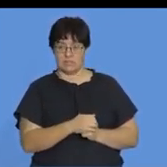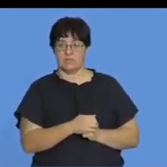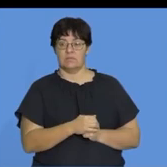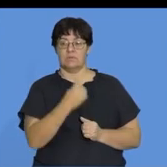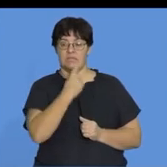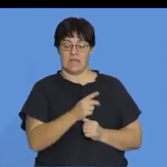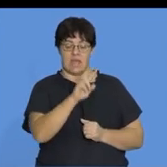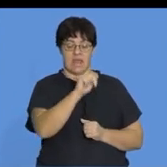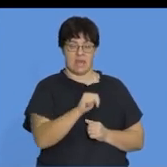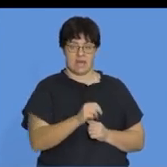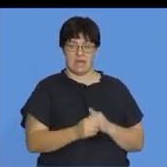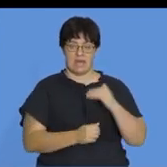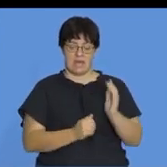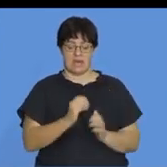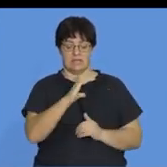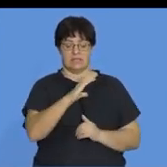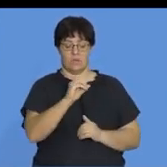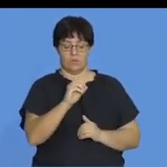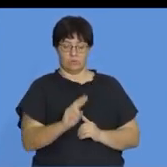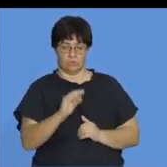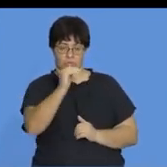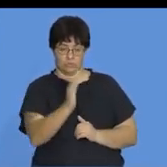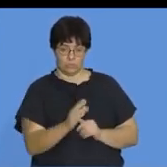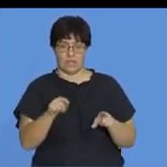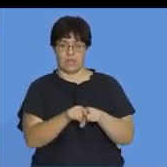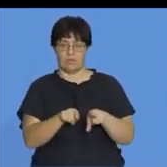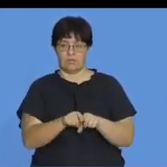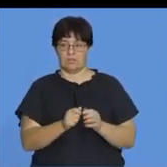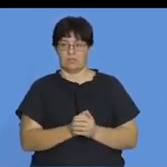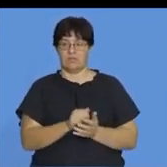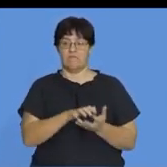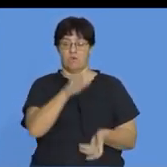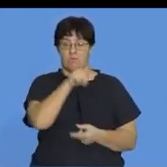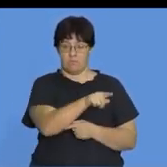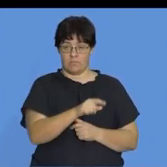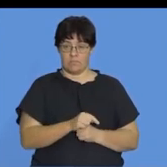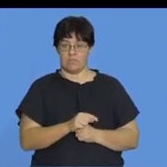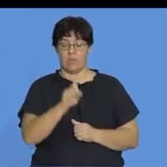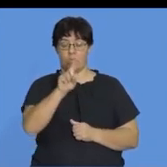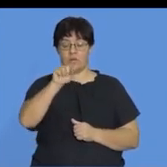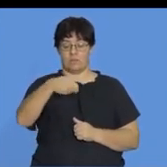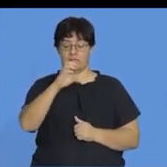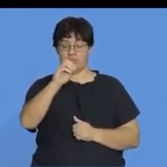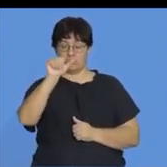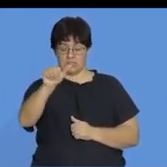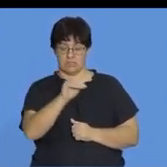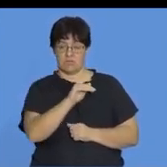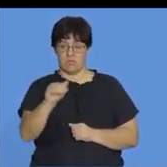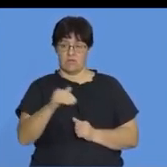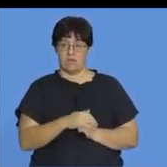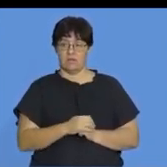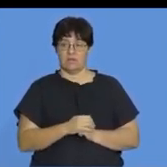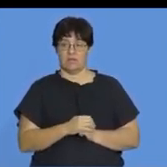So we would say number of moles of carbon dioxide is equals to the volume is